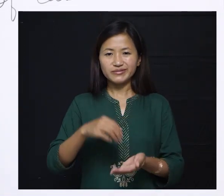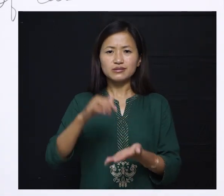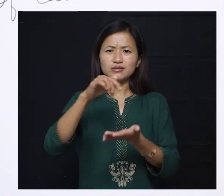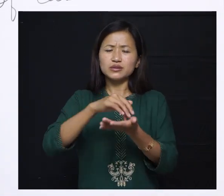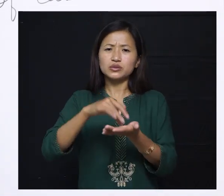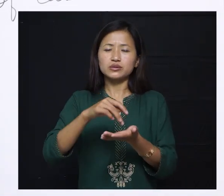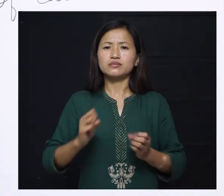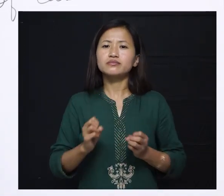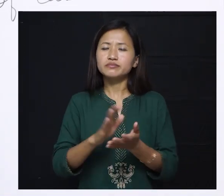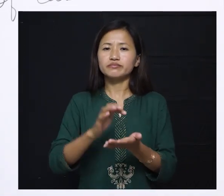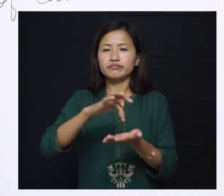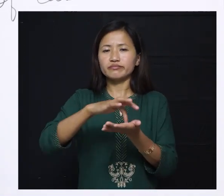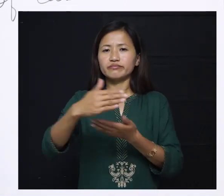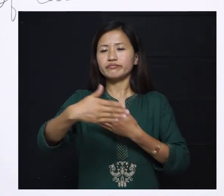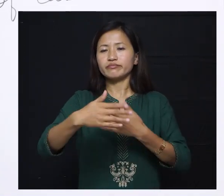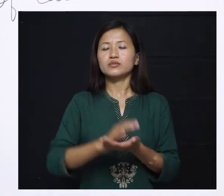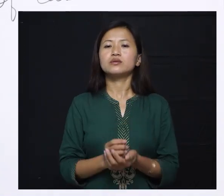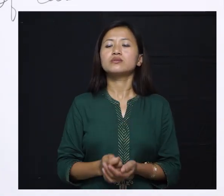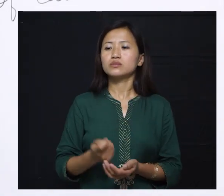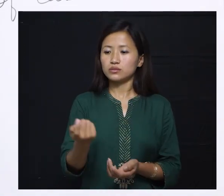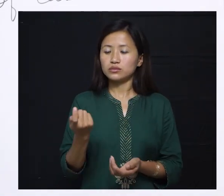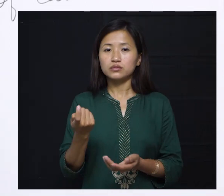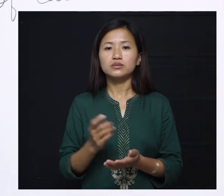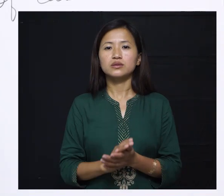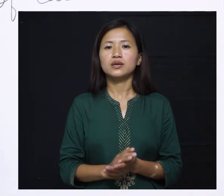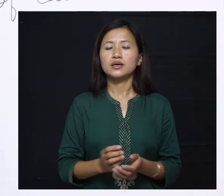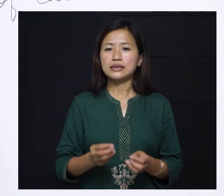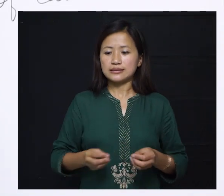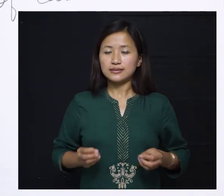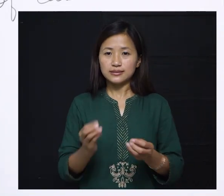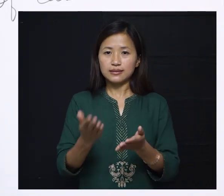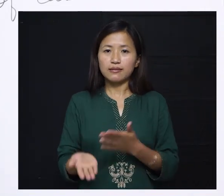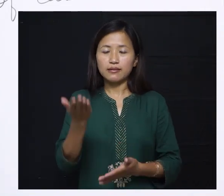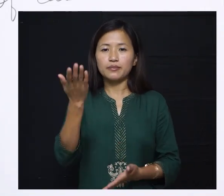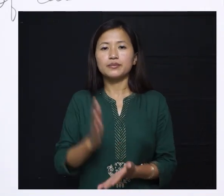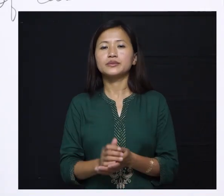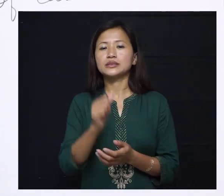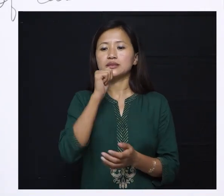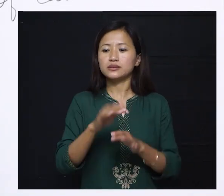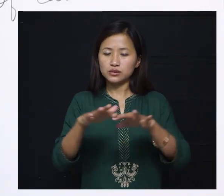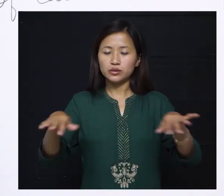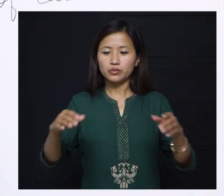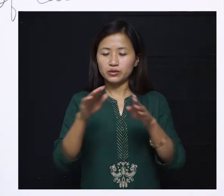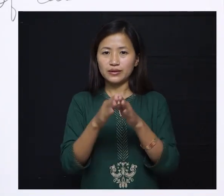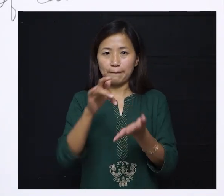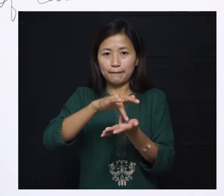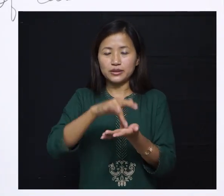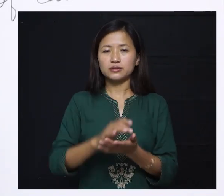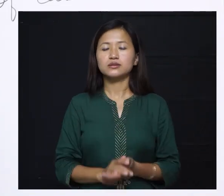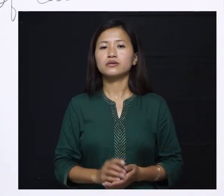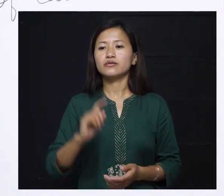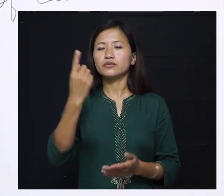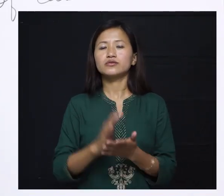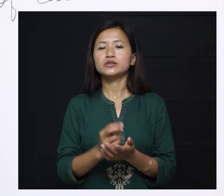close to the Arabian Sea. So they have set up a seaport there, and the Portuguese were the first to come and